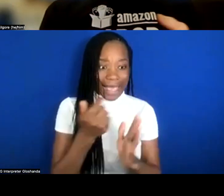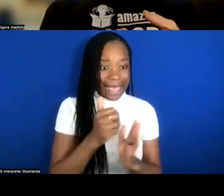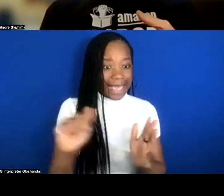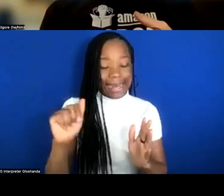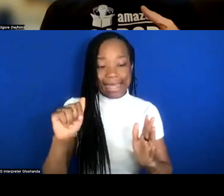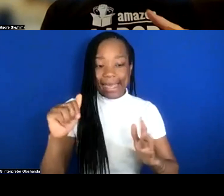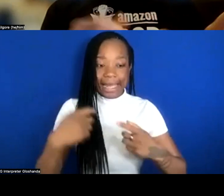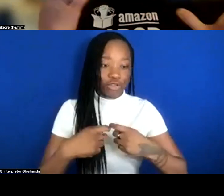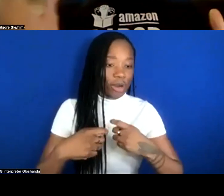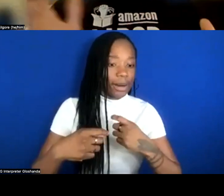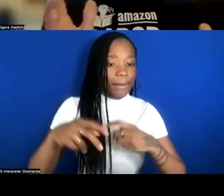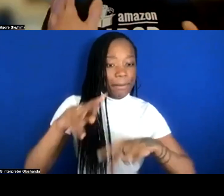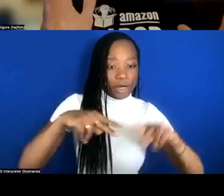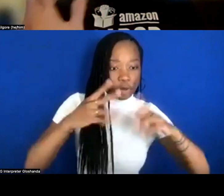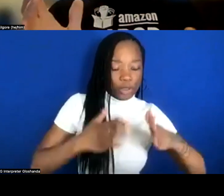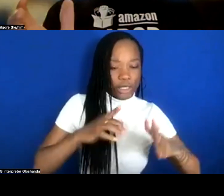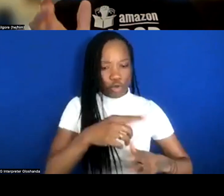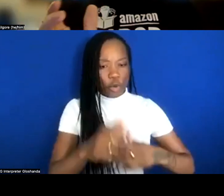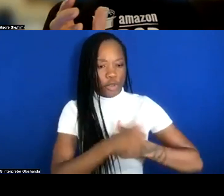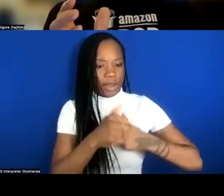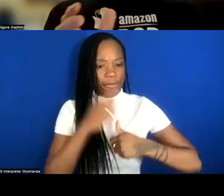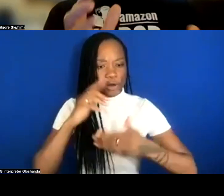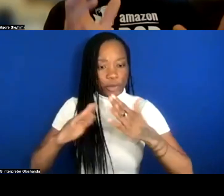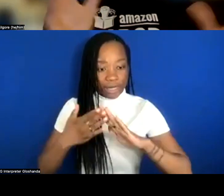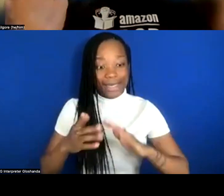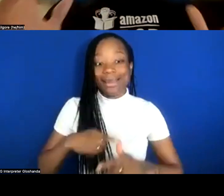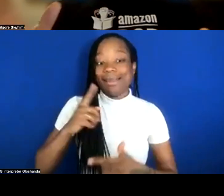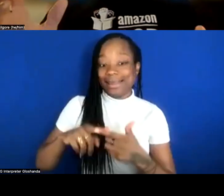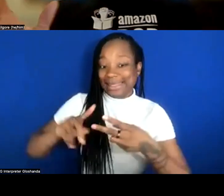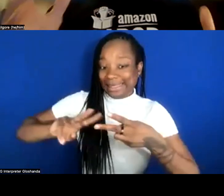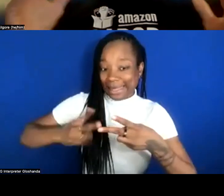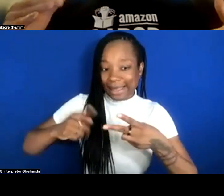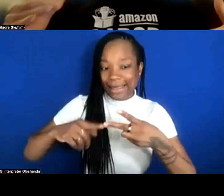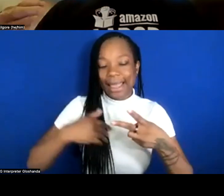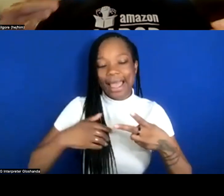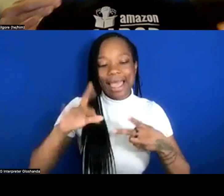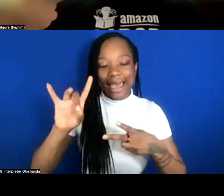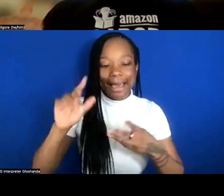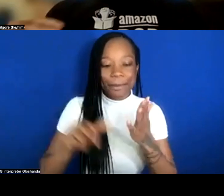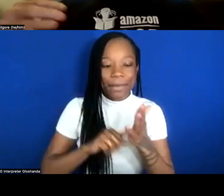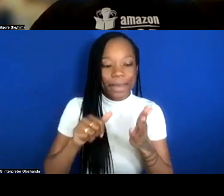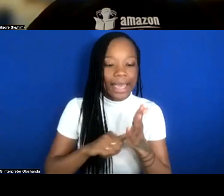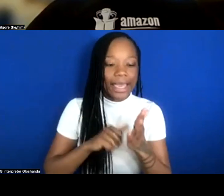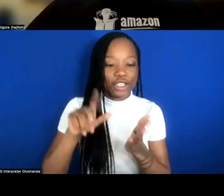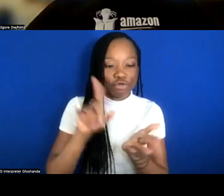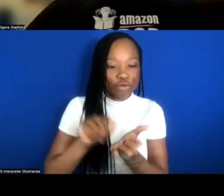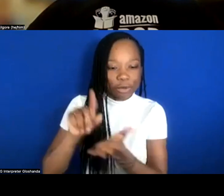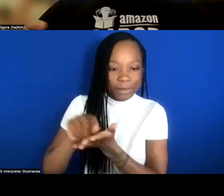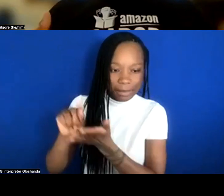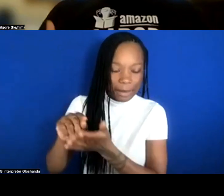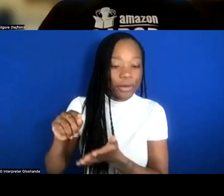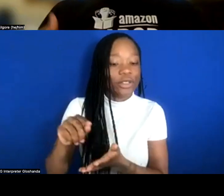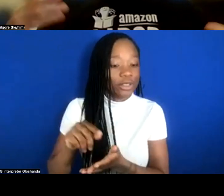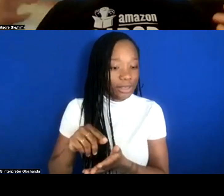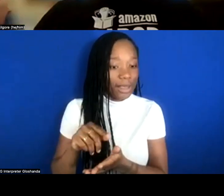Secondly, they put out like 8-page newspapers called The Sun. And in those newspapers, and these were distributed